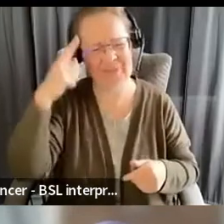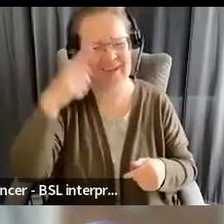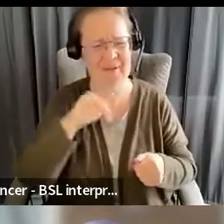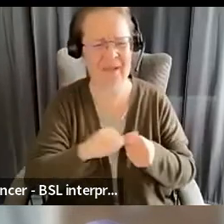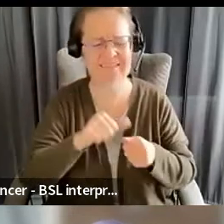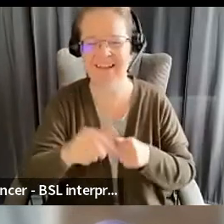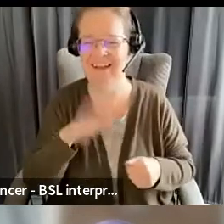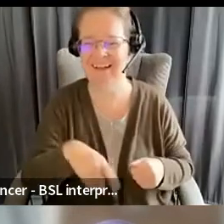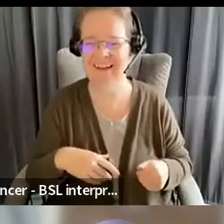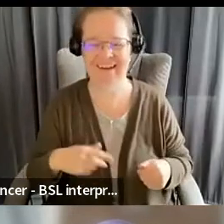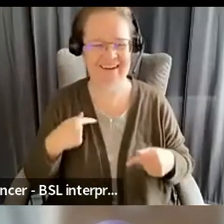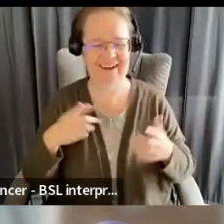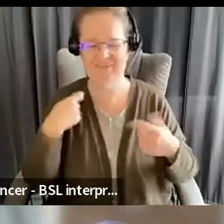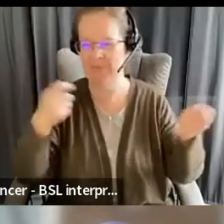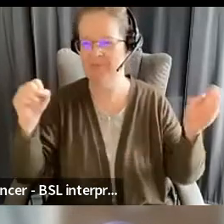without this getting confusing.